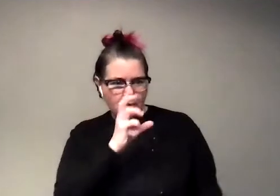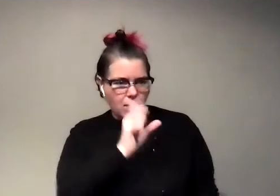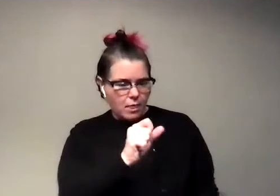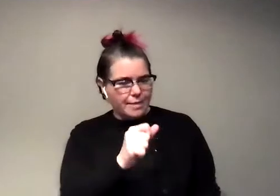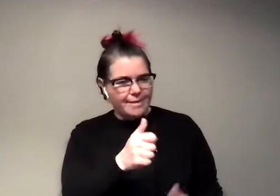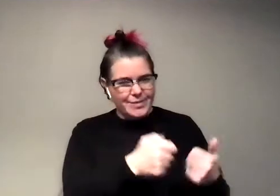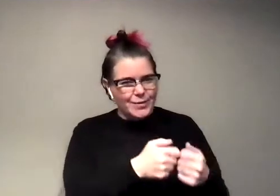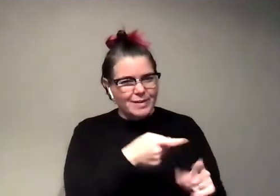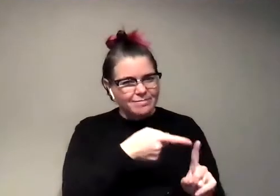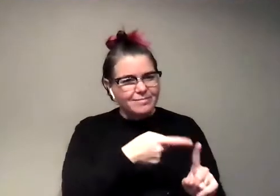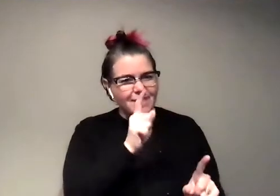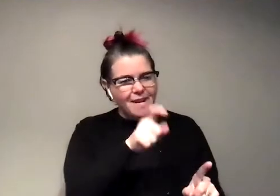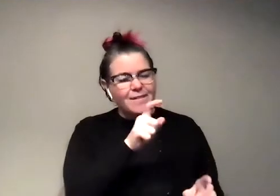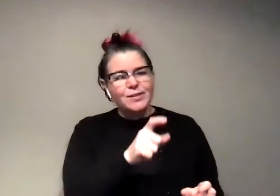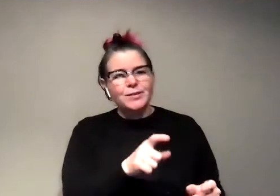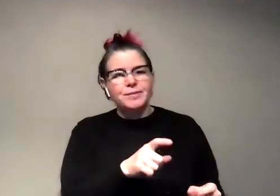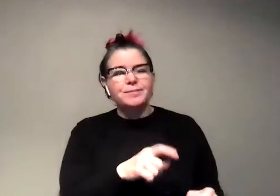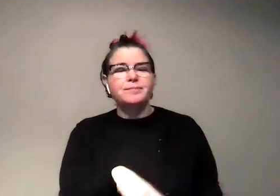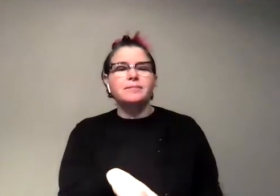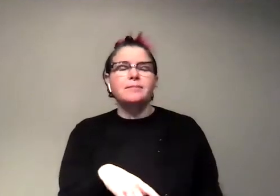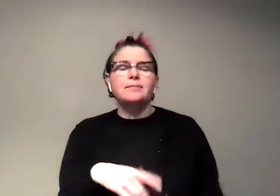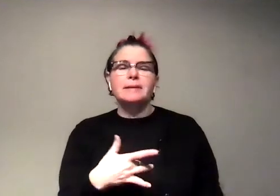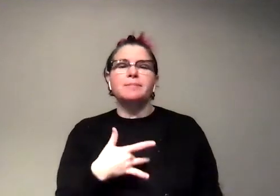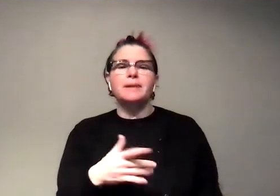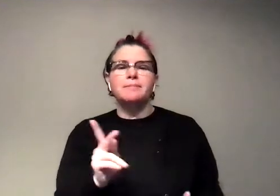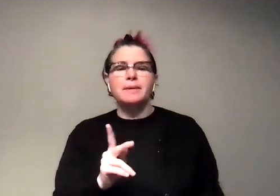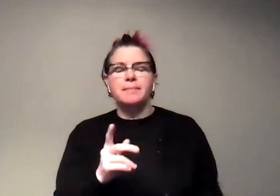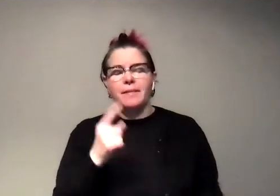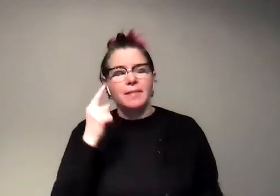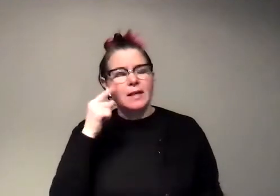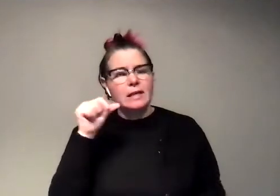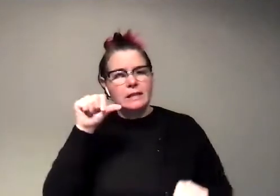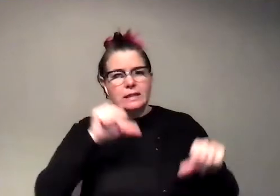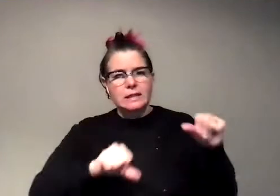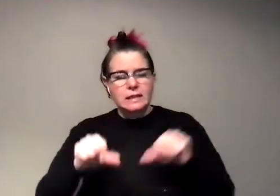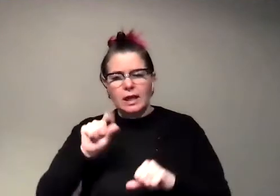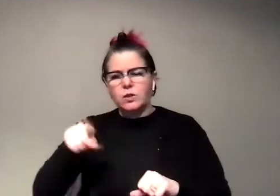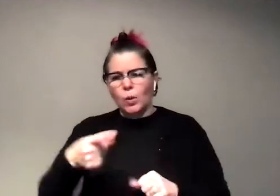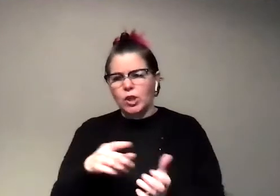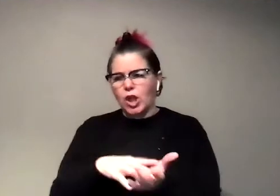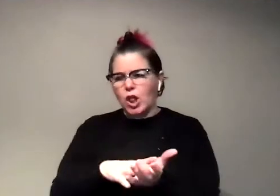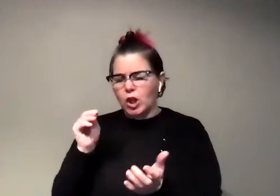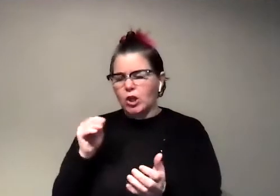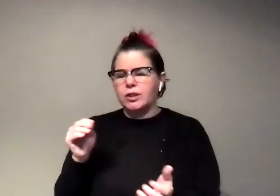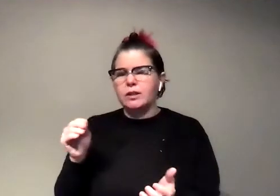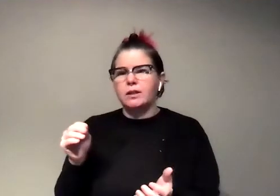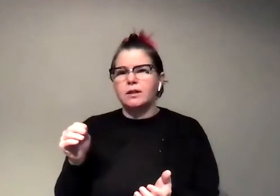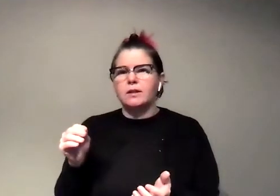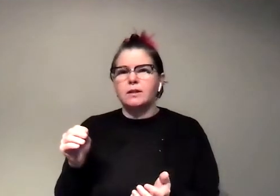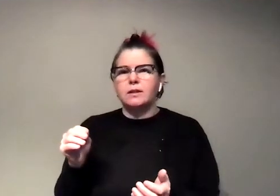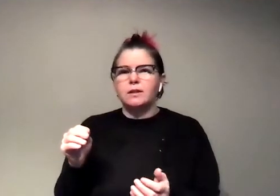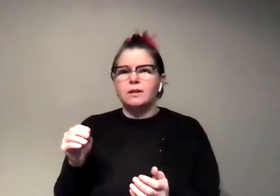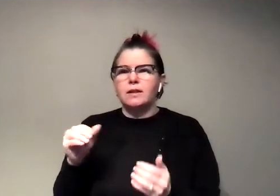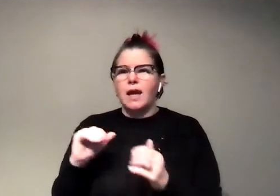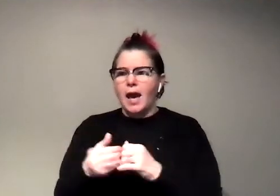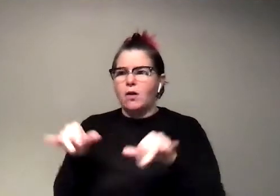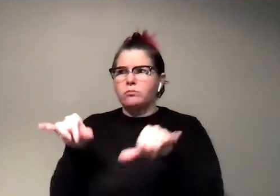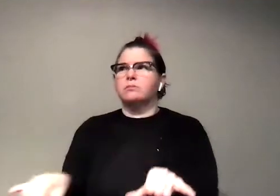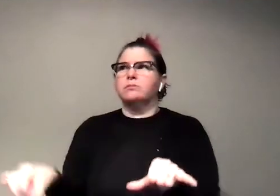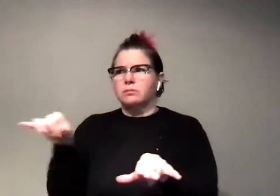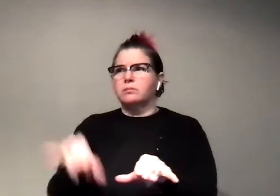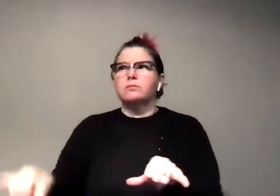and a lot of times I feel like people think that science can only be learned in sort of the way that they've always learned it, with a